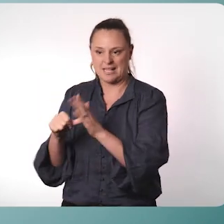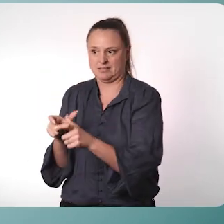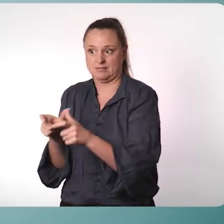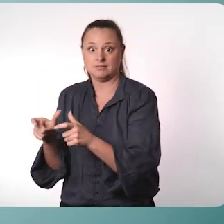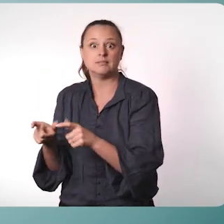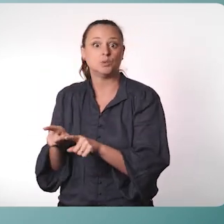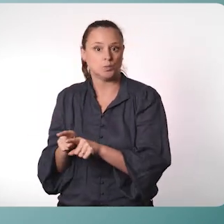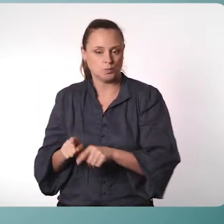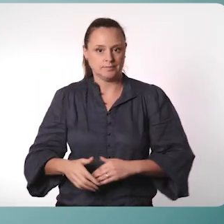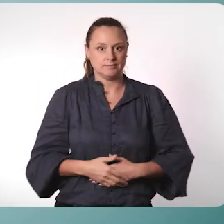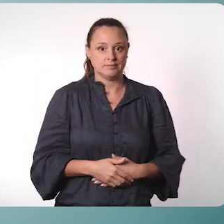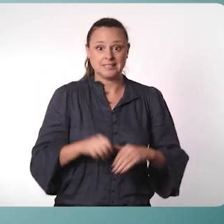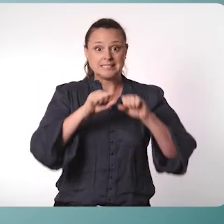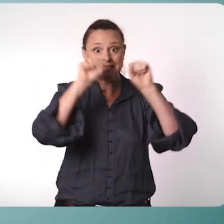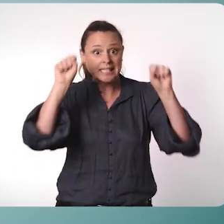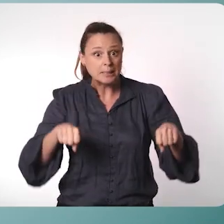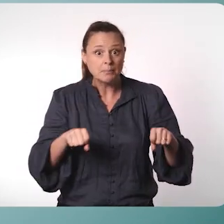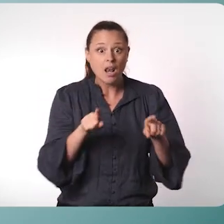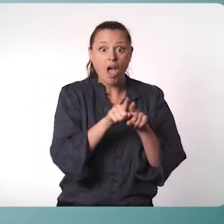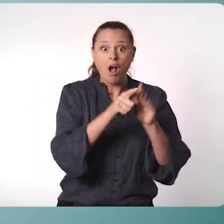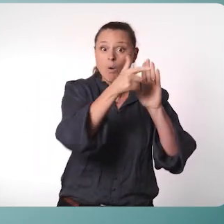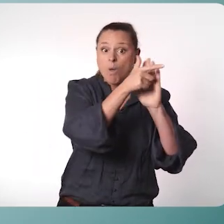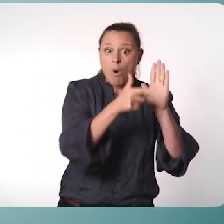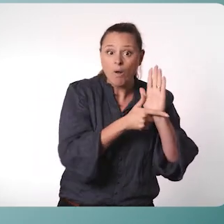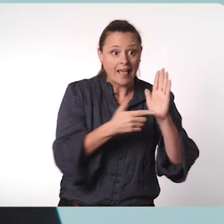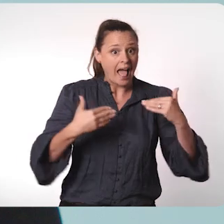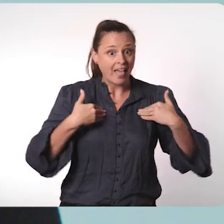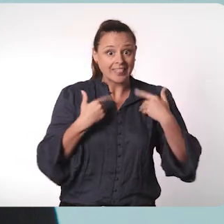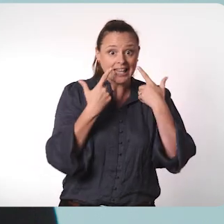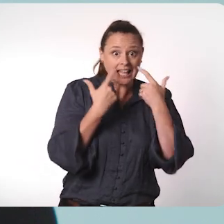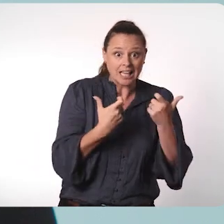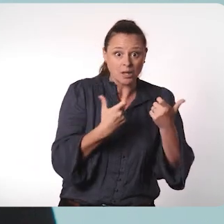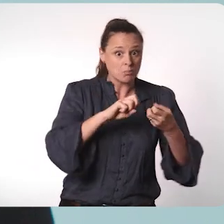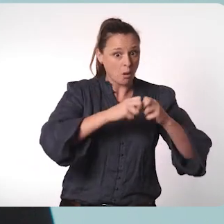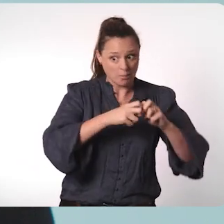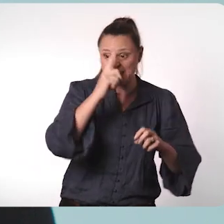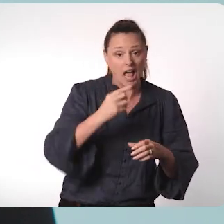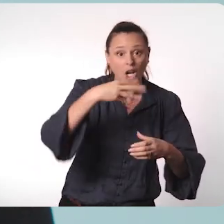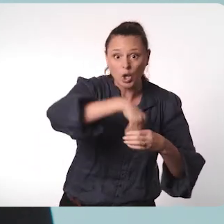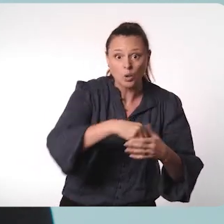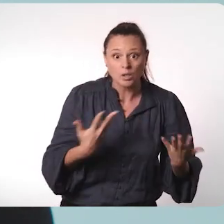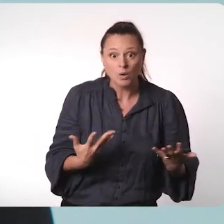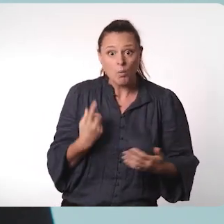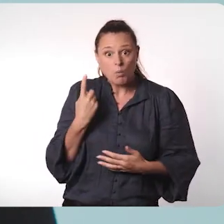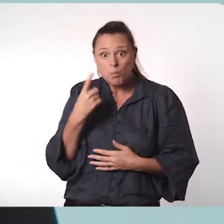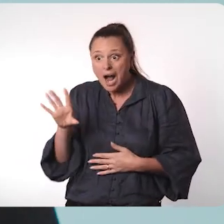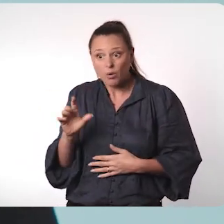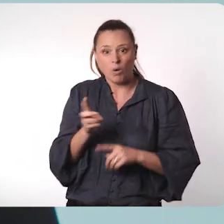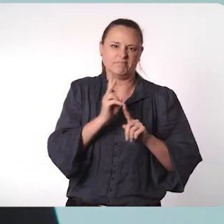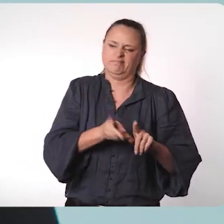Even systems like law or healthcare can be part of the problem. Violence might happen once or regularly over